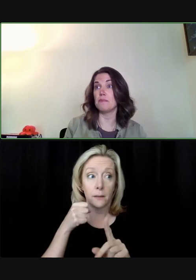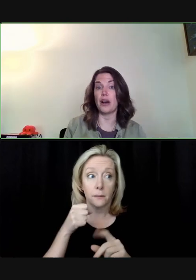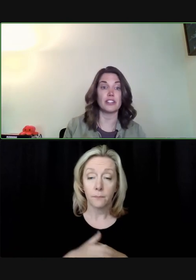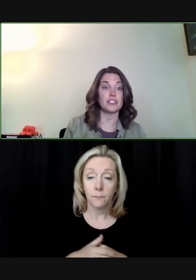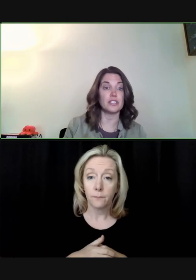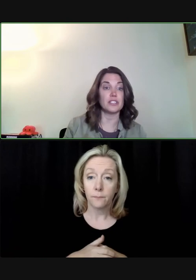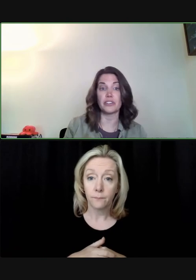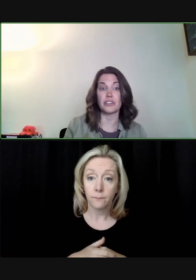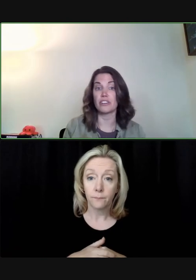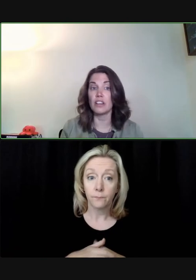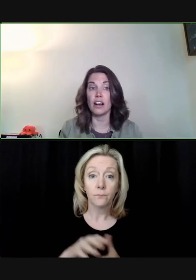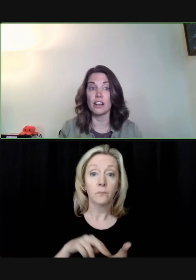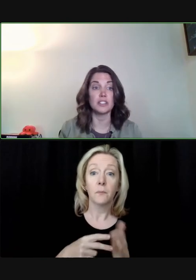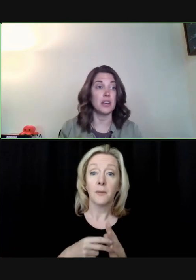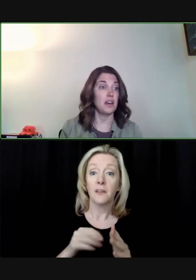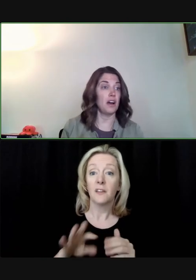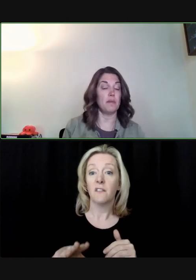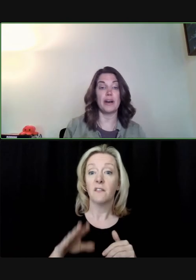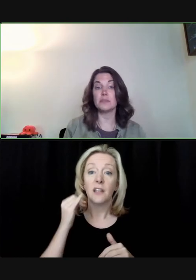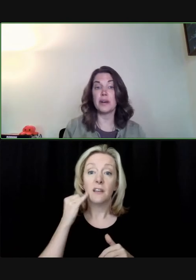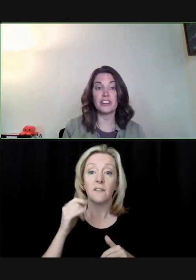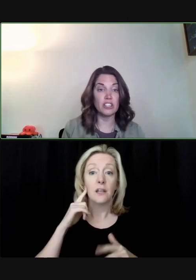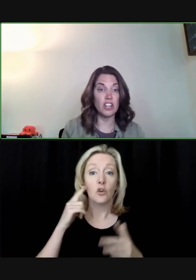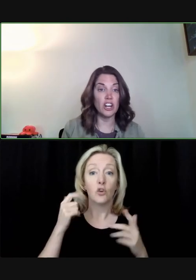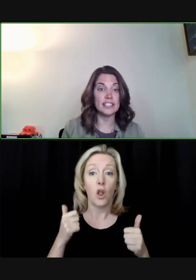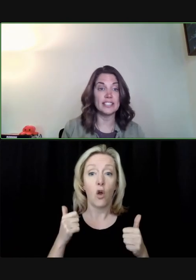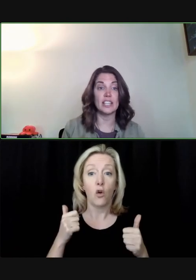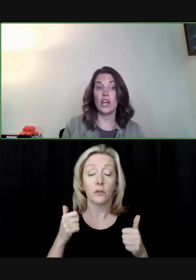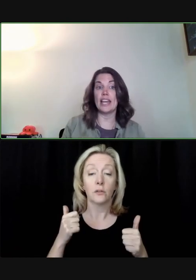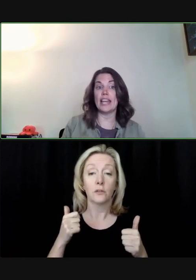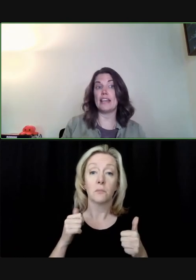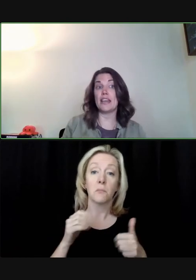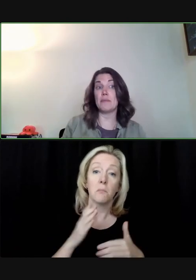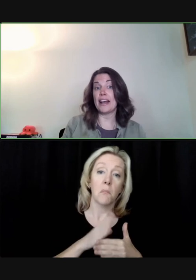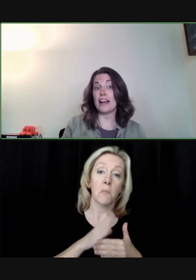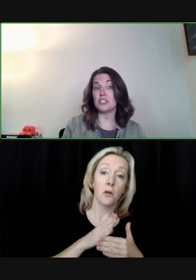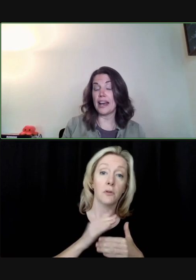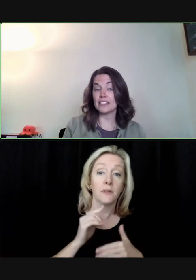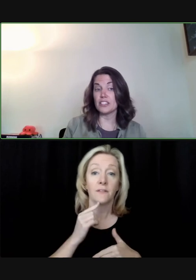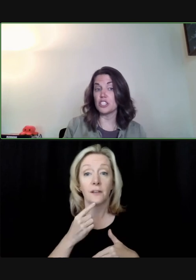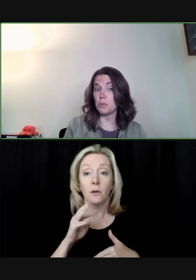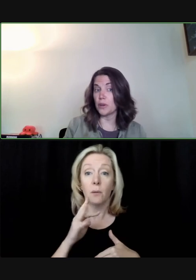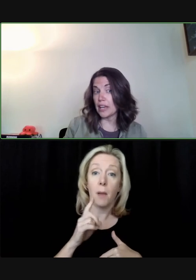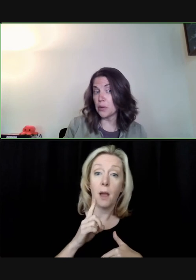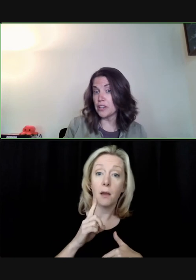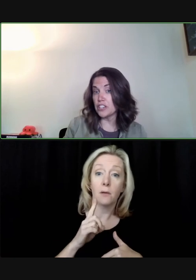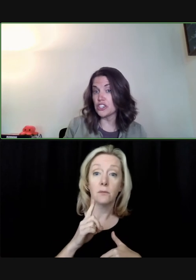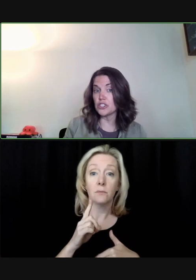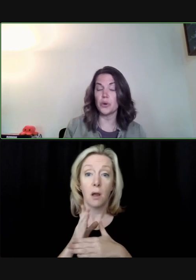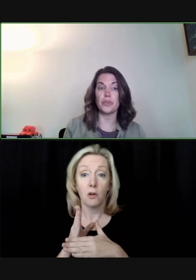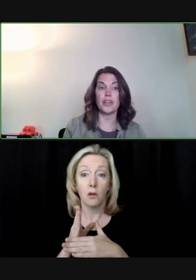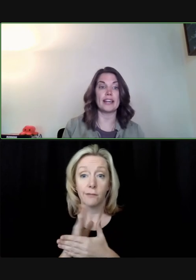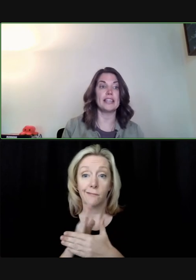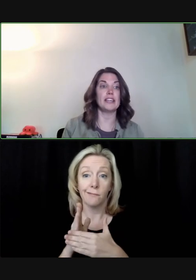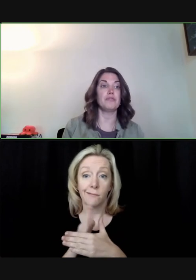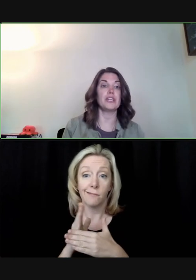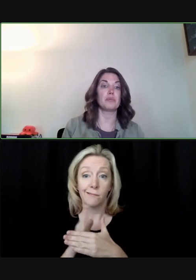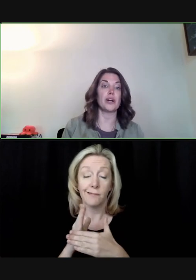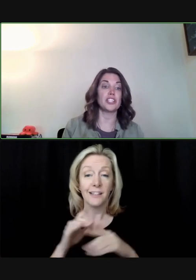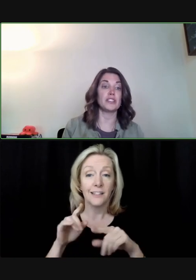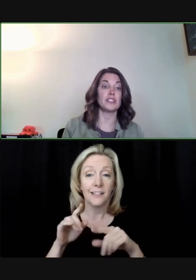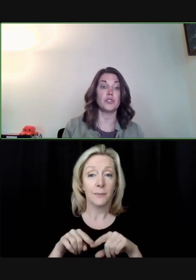have a moderate to severe hearing loss, a mild to moderate hearing loss, they might have some access to spoken language, so